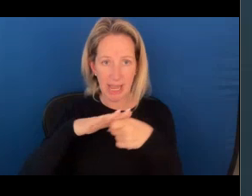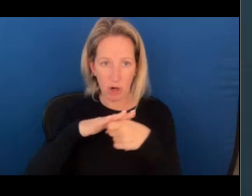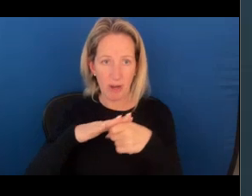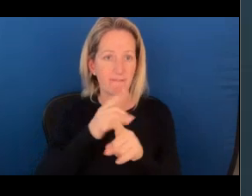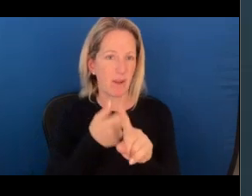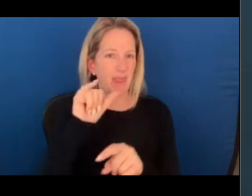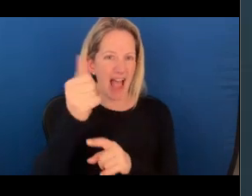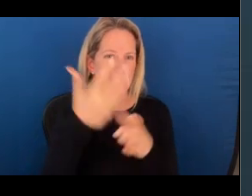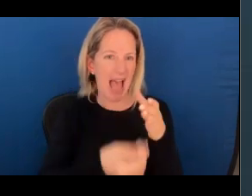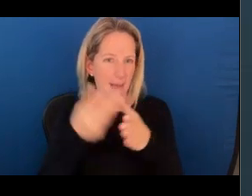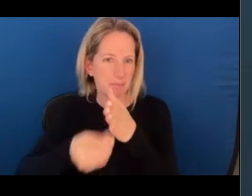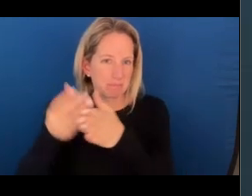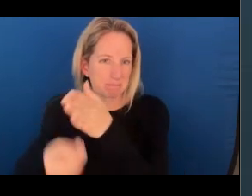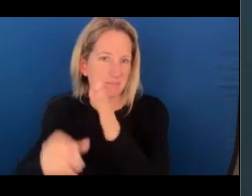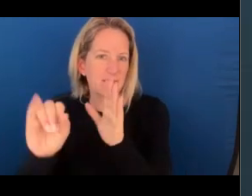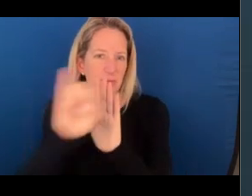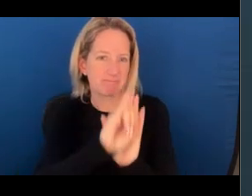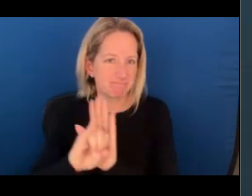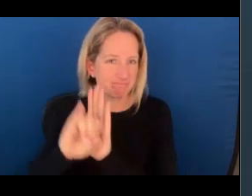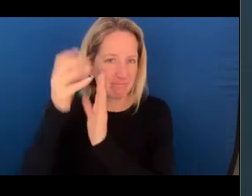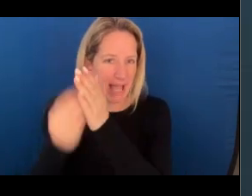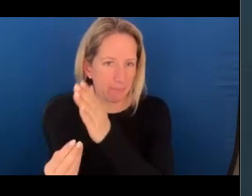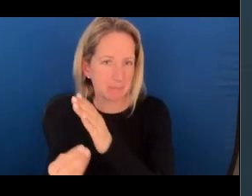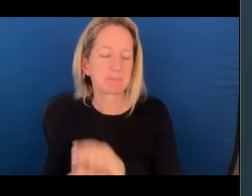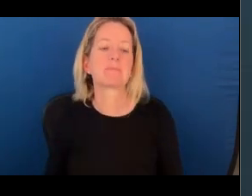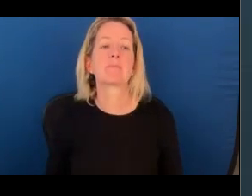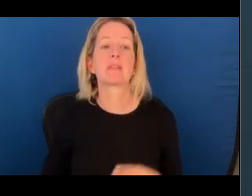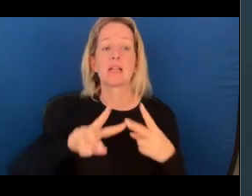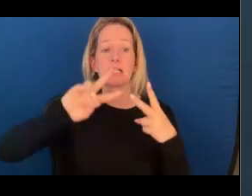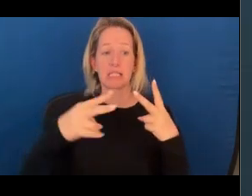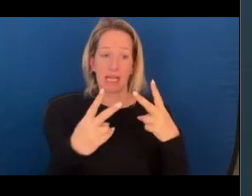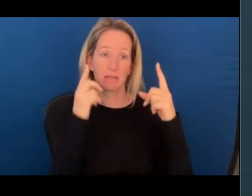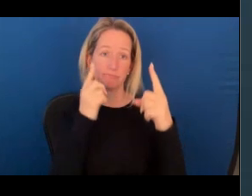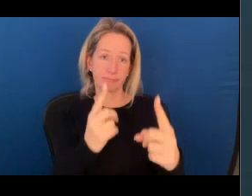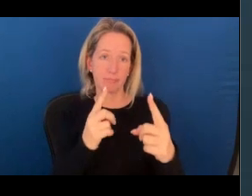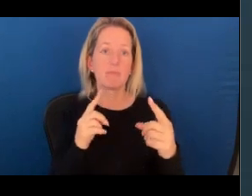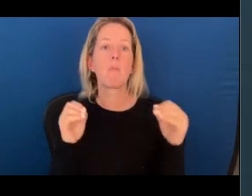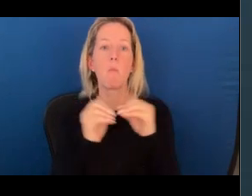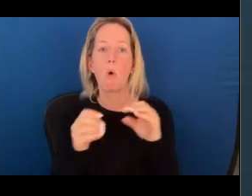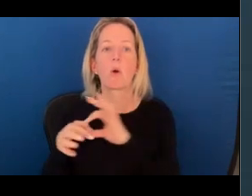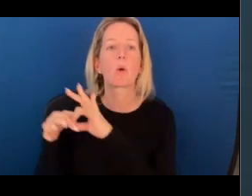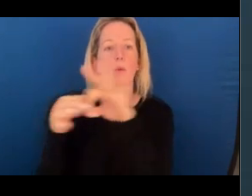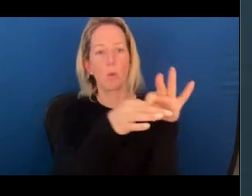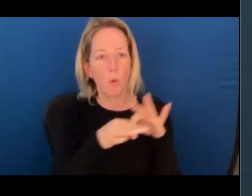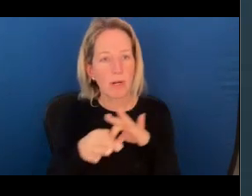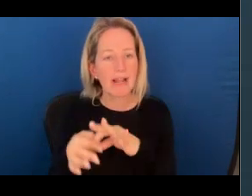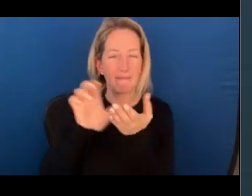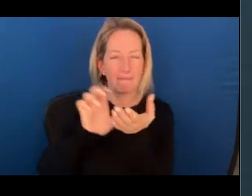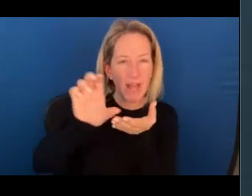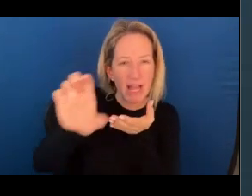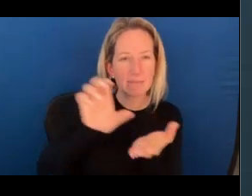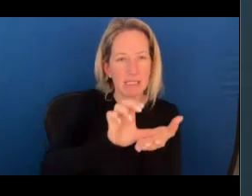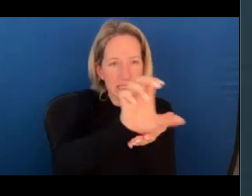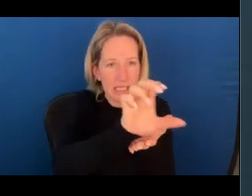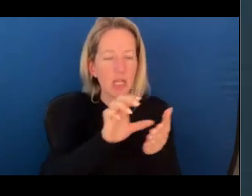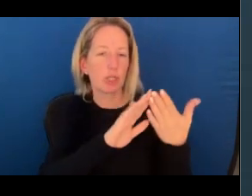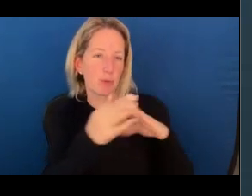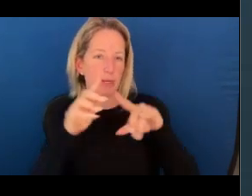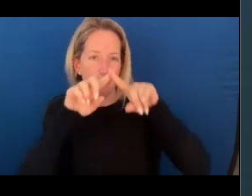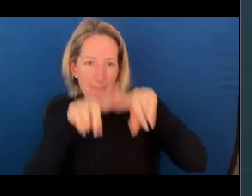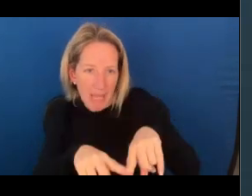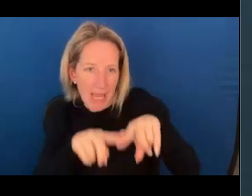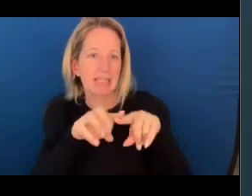analysis. And then our second objective is to inform more coordinated investments into community-based marine debris solutions. And we are aiming